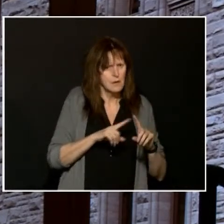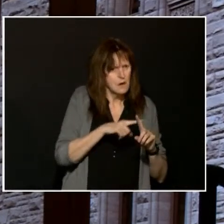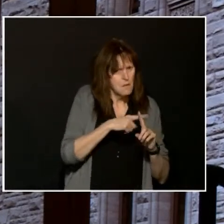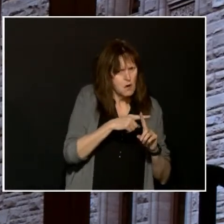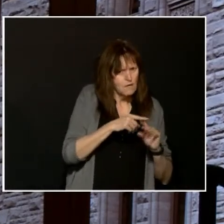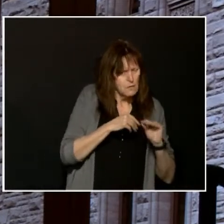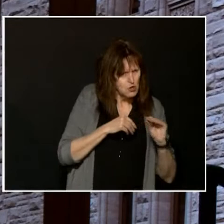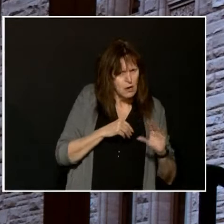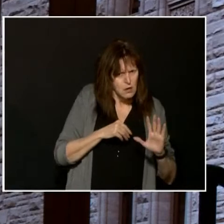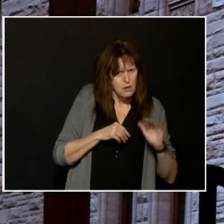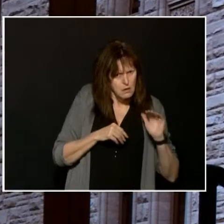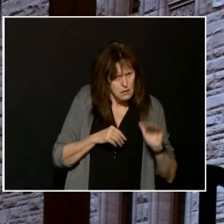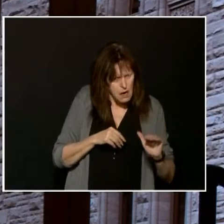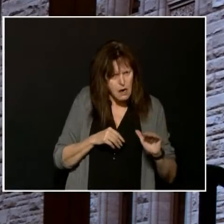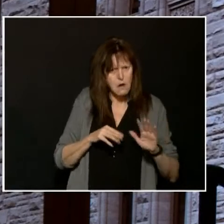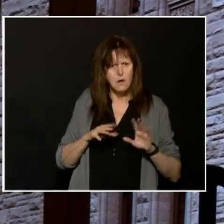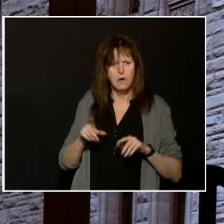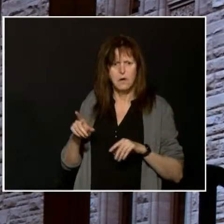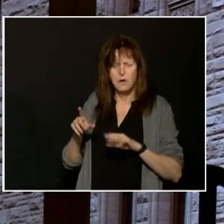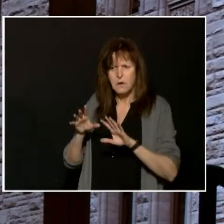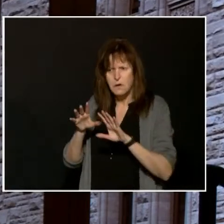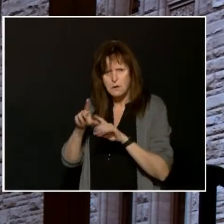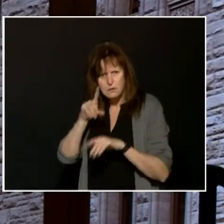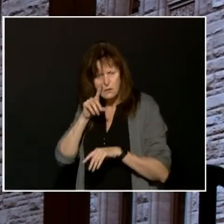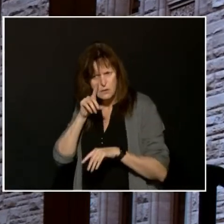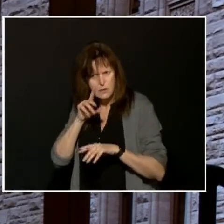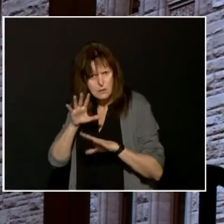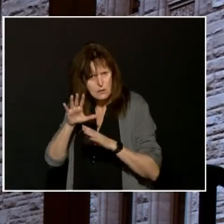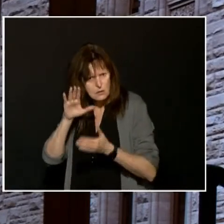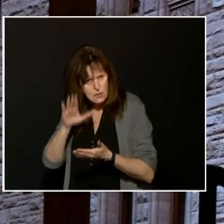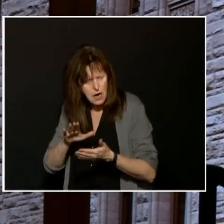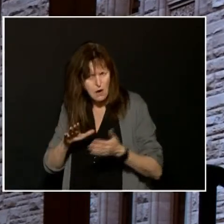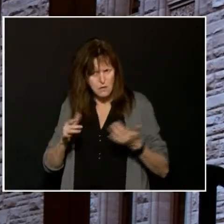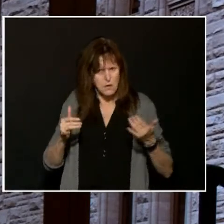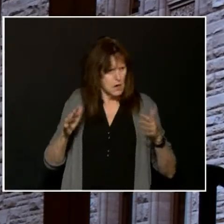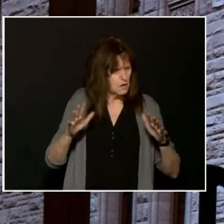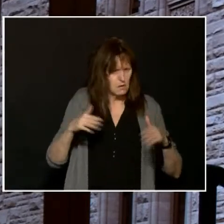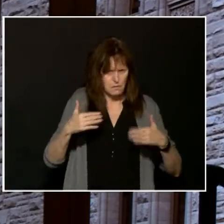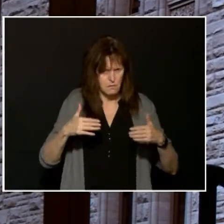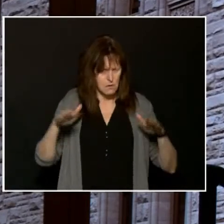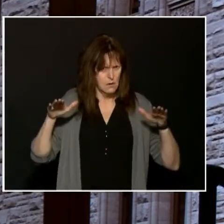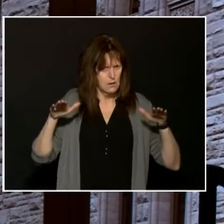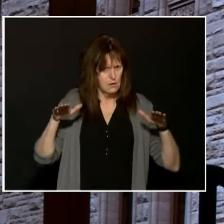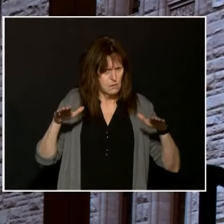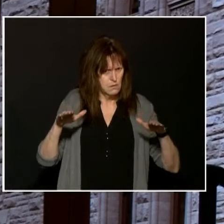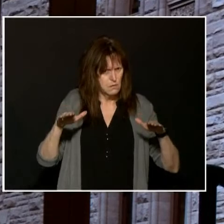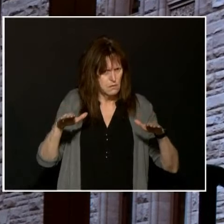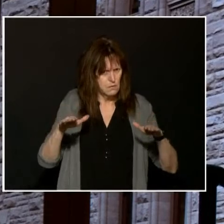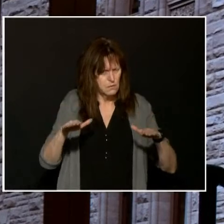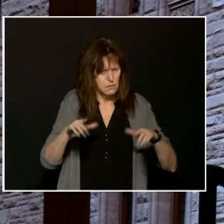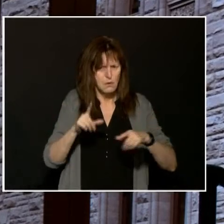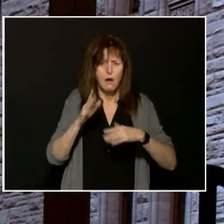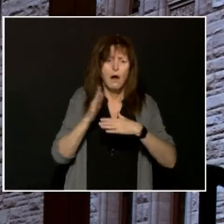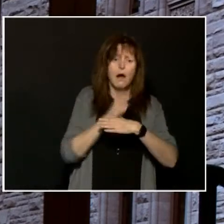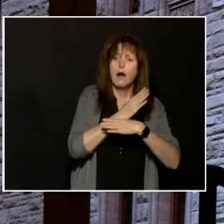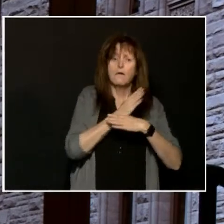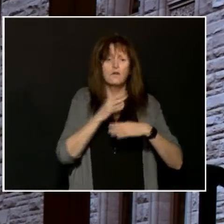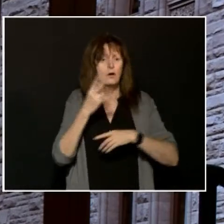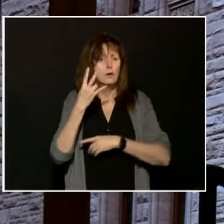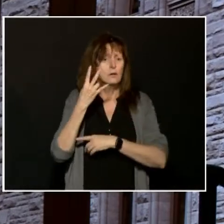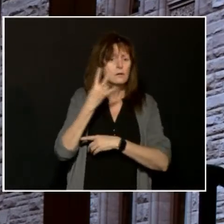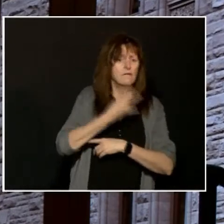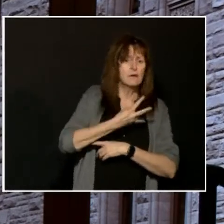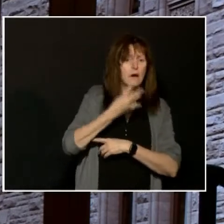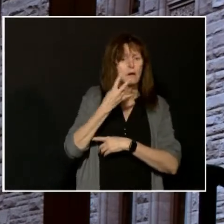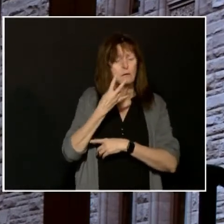making substantive gains in this regard. So a week 7-day average now is 6.4%, and that's down